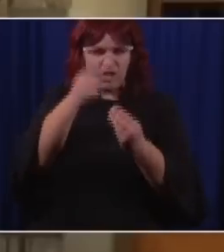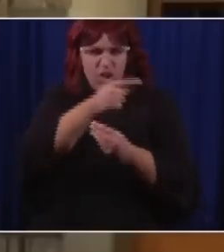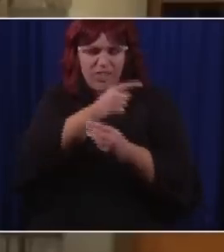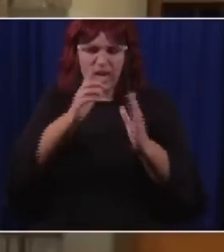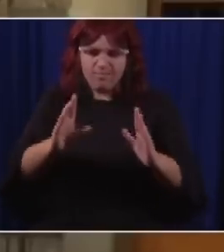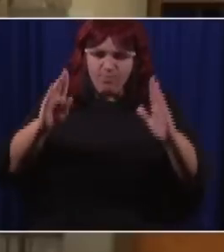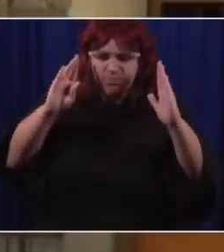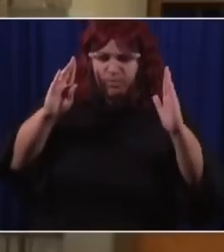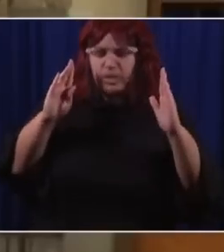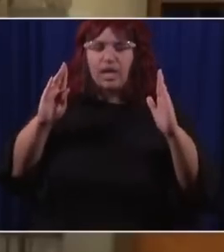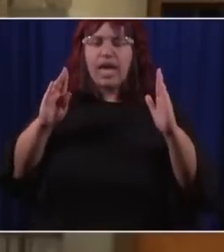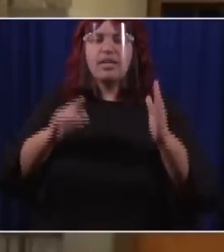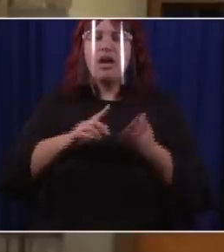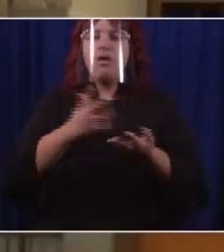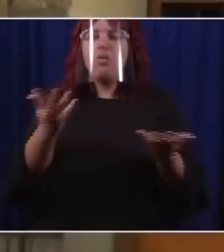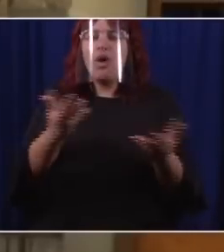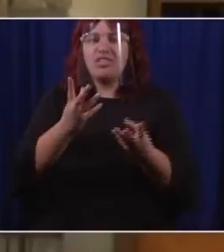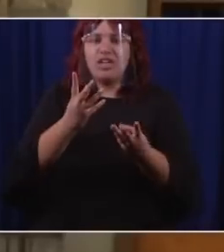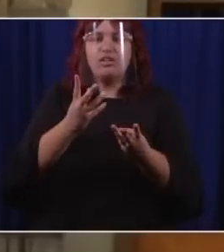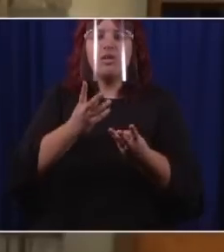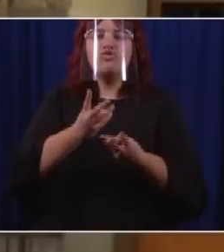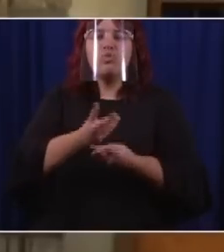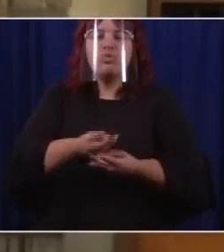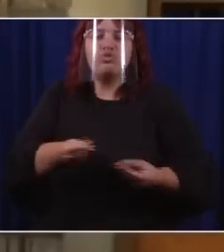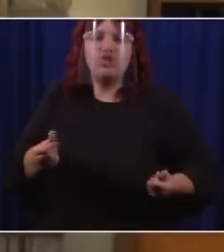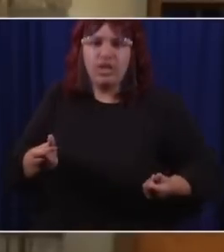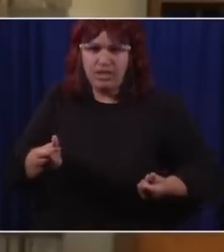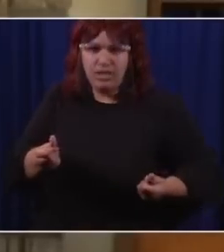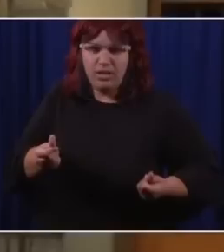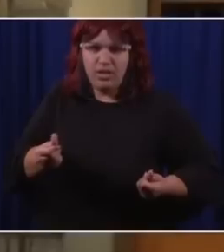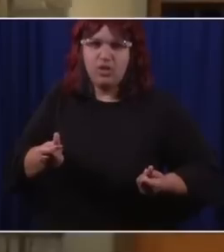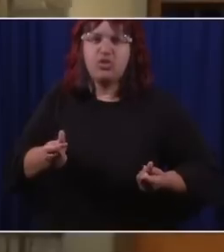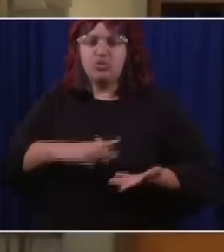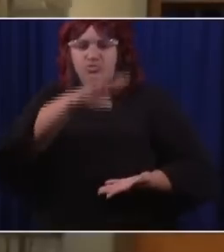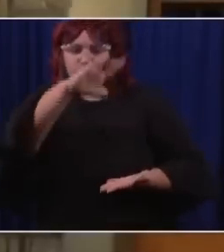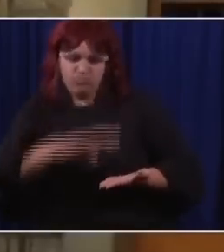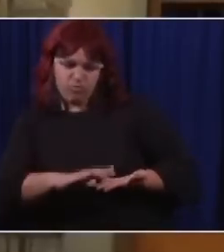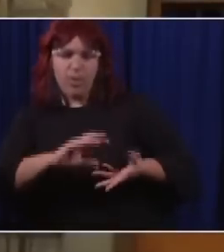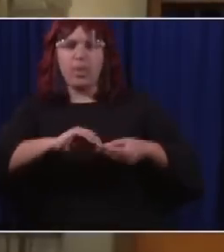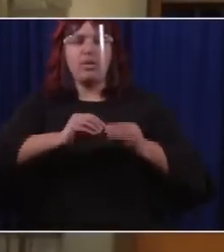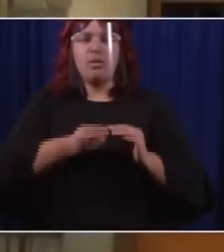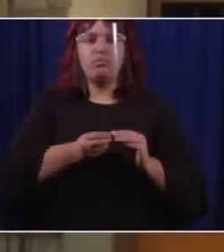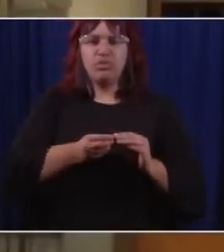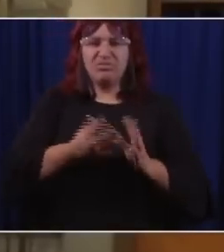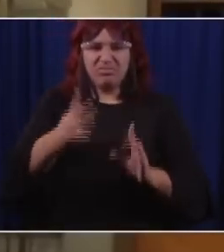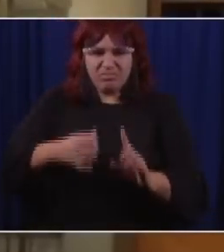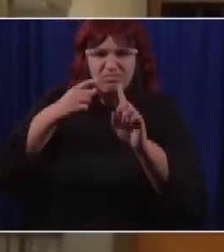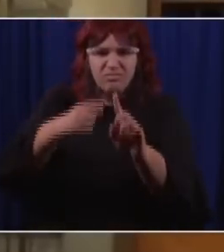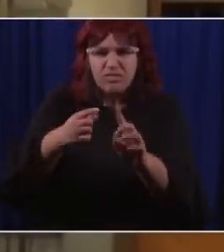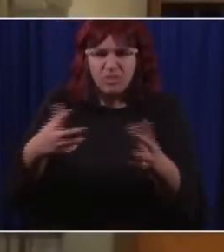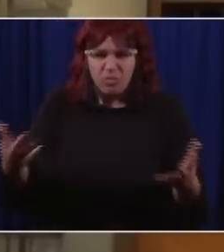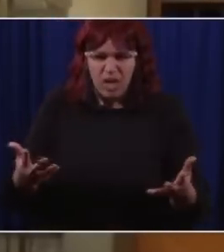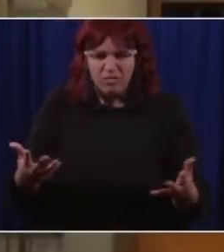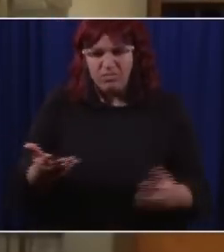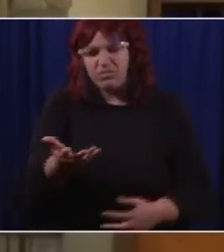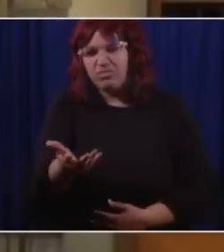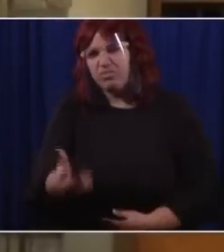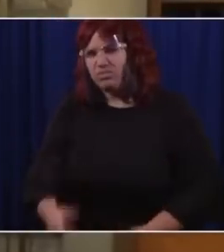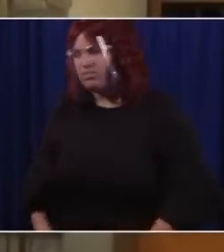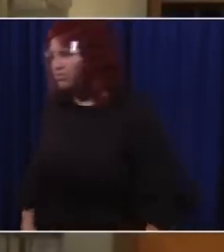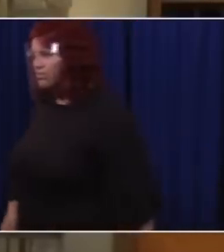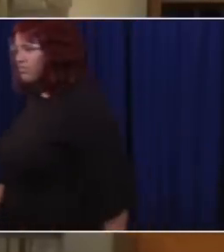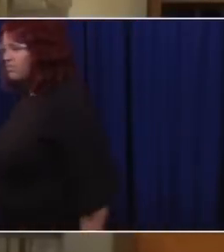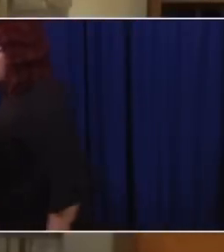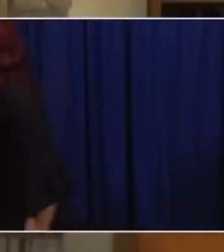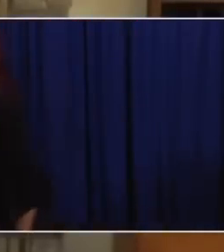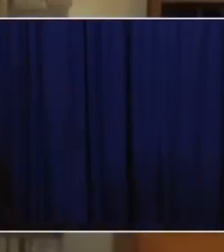are being considered to help address the surge in those areas? Sure, absolutely.